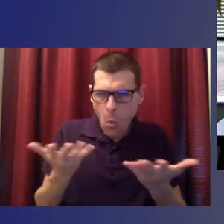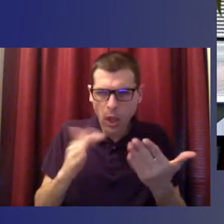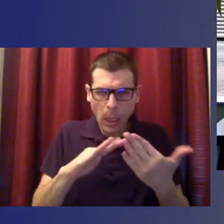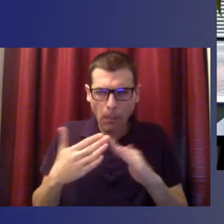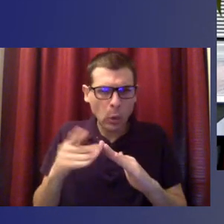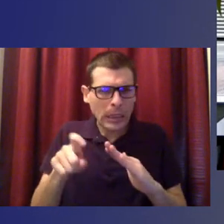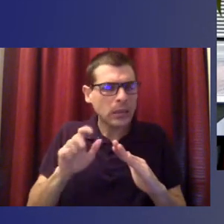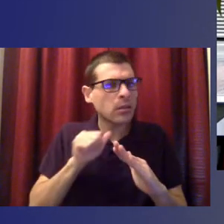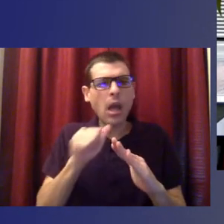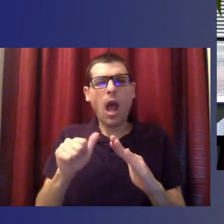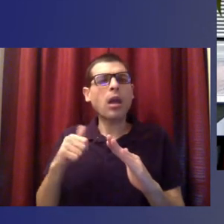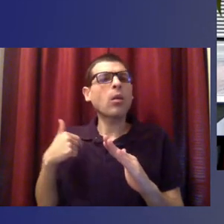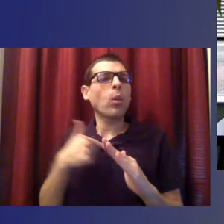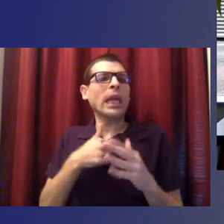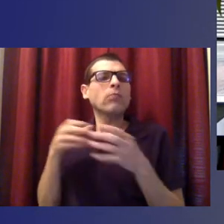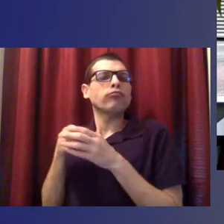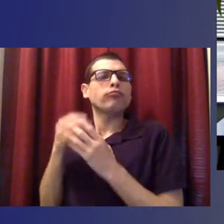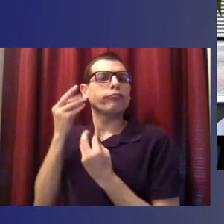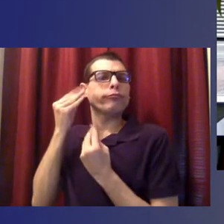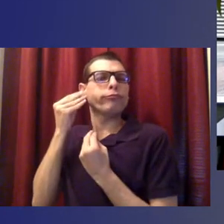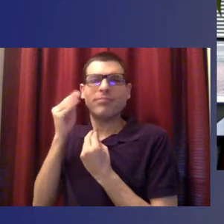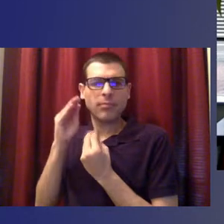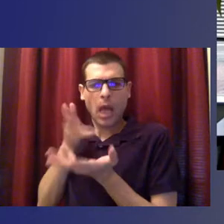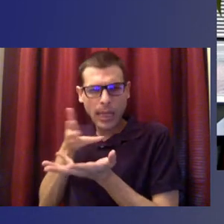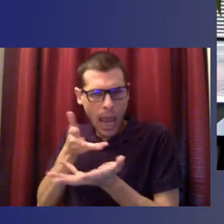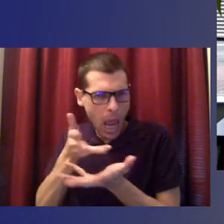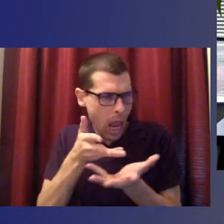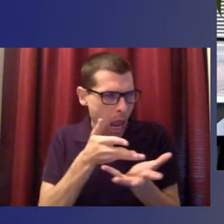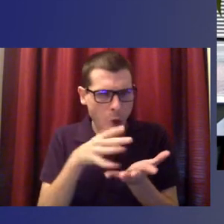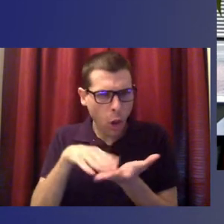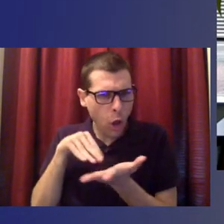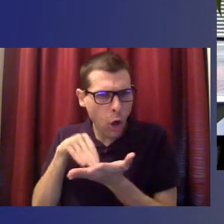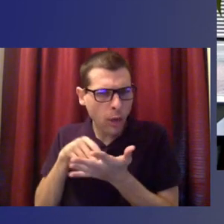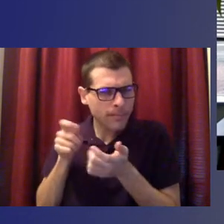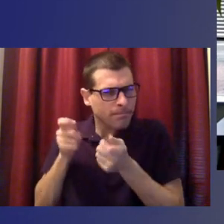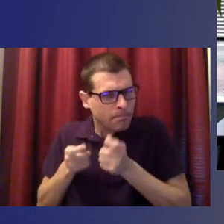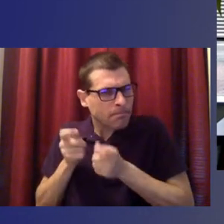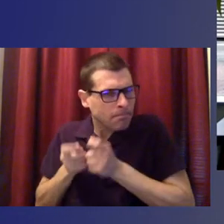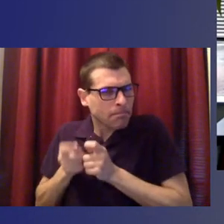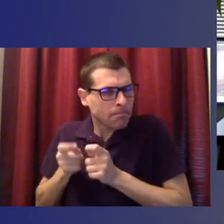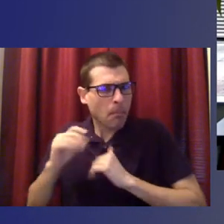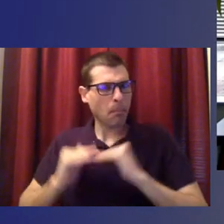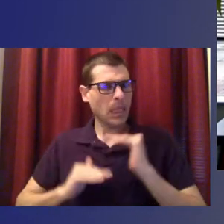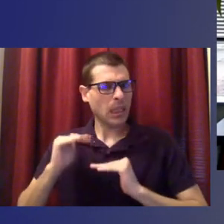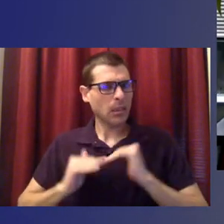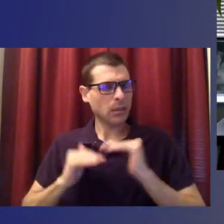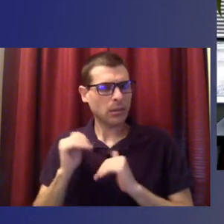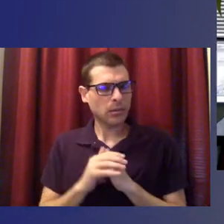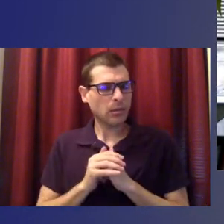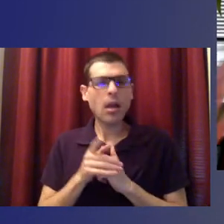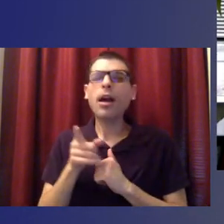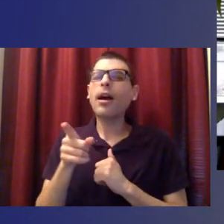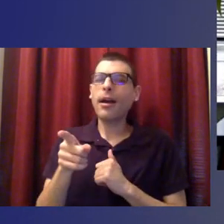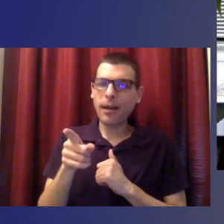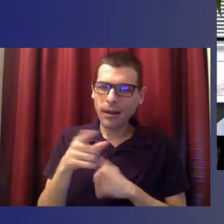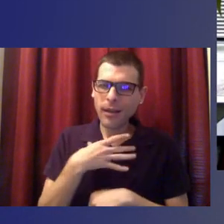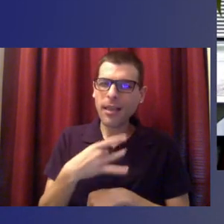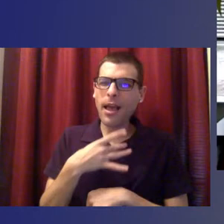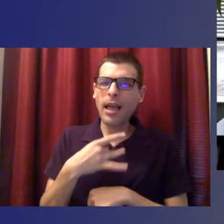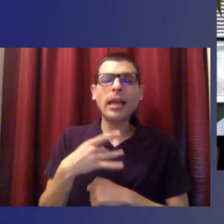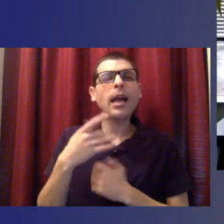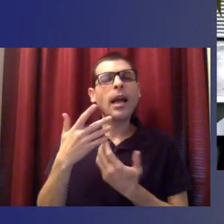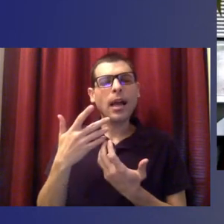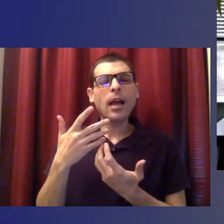homelessness? Yeah, that's interesting. So really it's, because I think the question around accountability, particularly around the